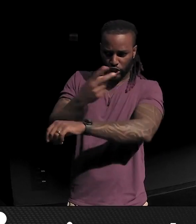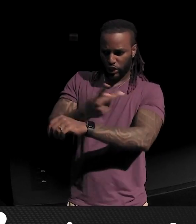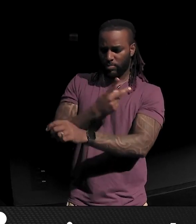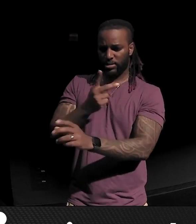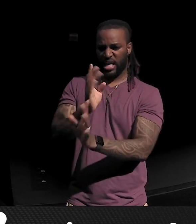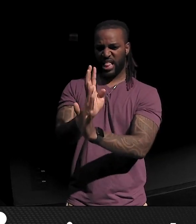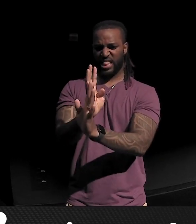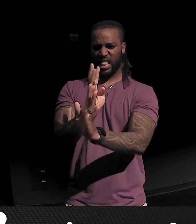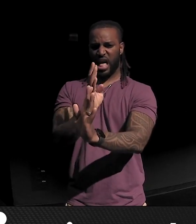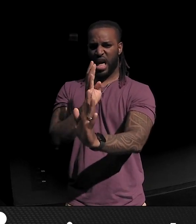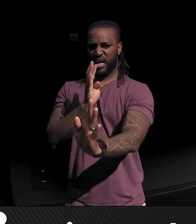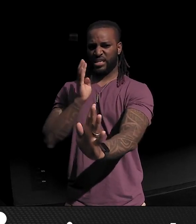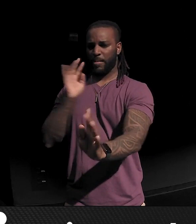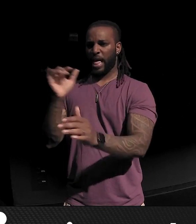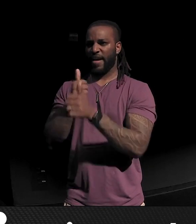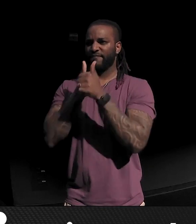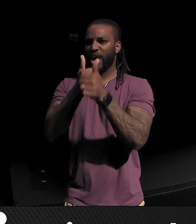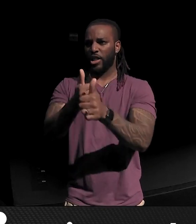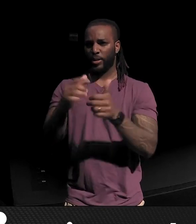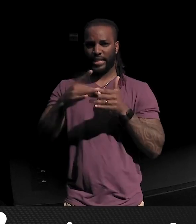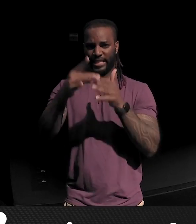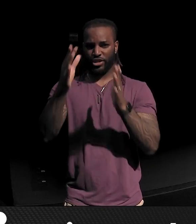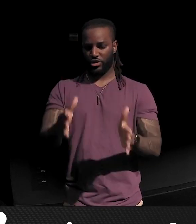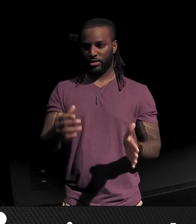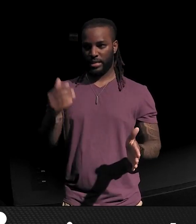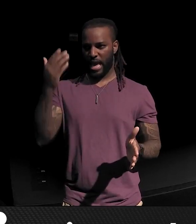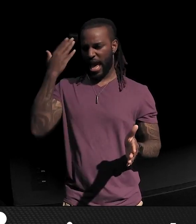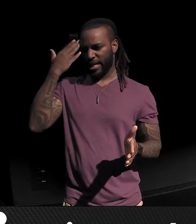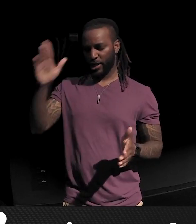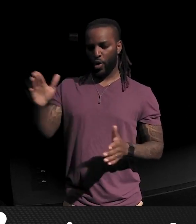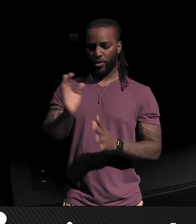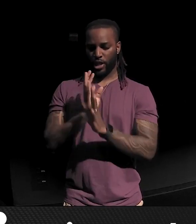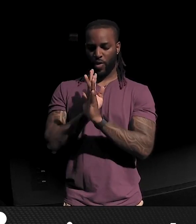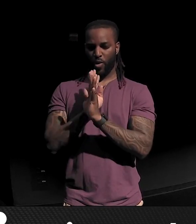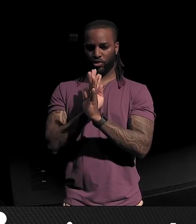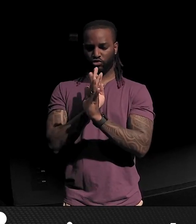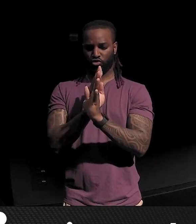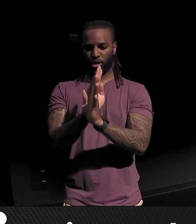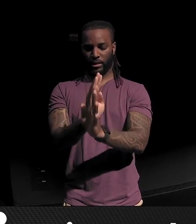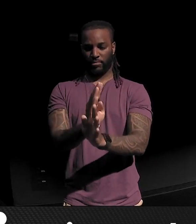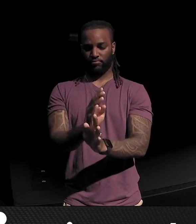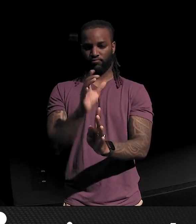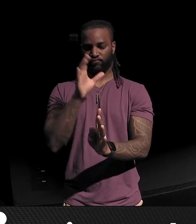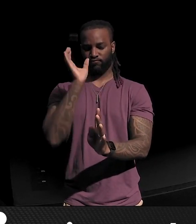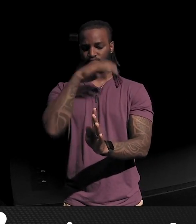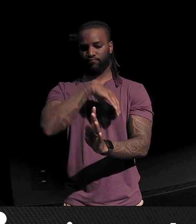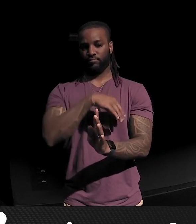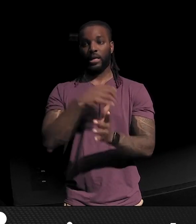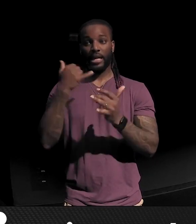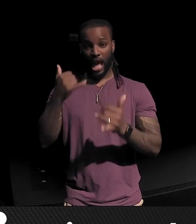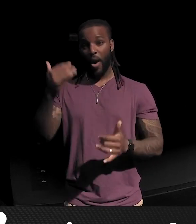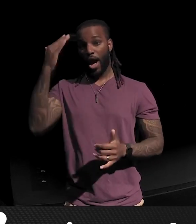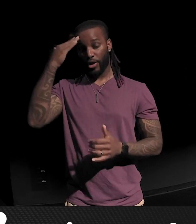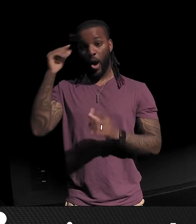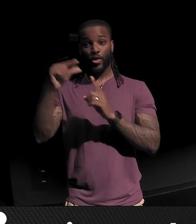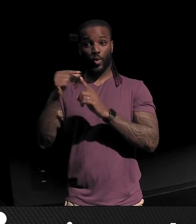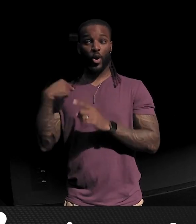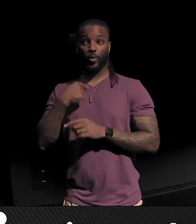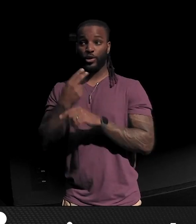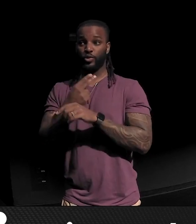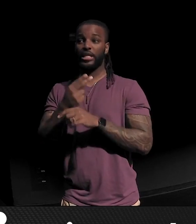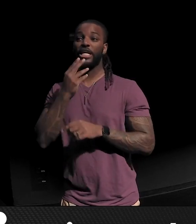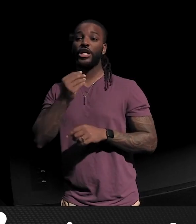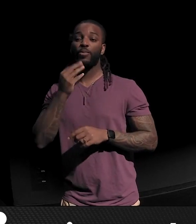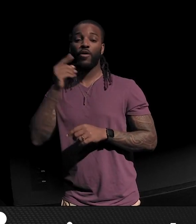the leader. Like I didn't know sheep, they walked in a straight line. I now know that the word we use in Hebrew for